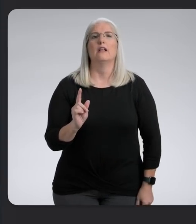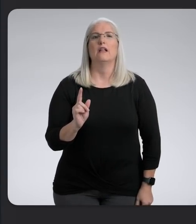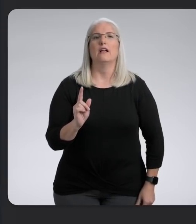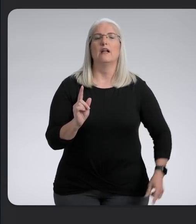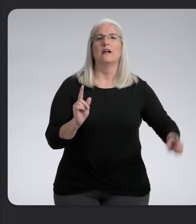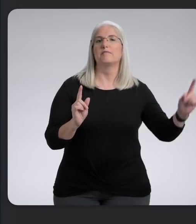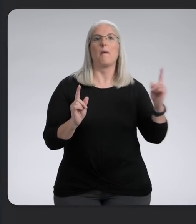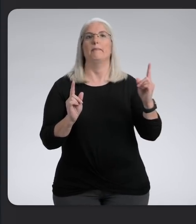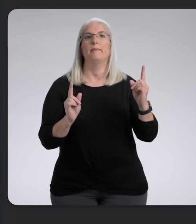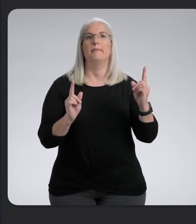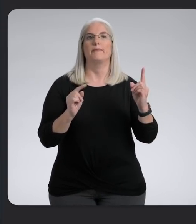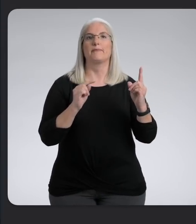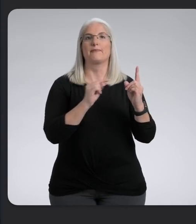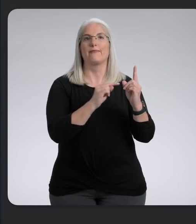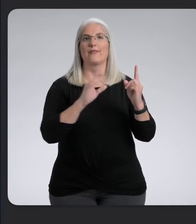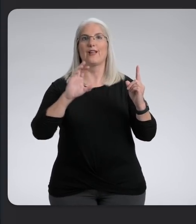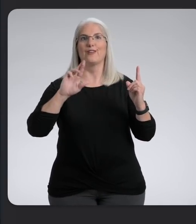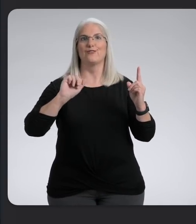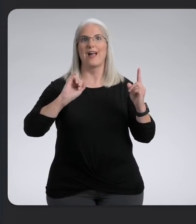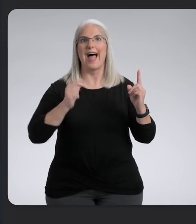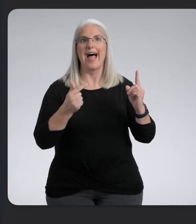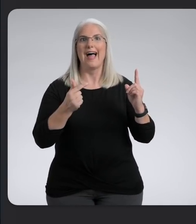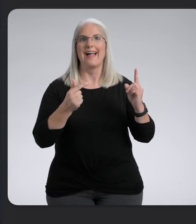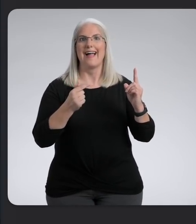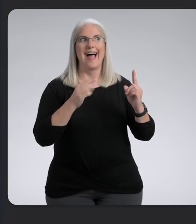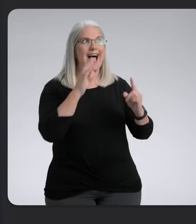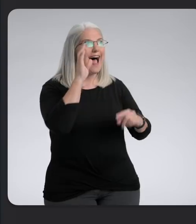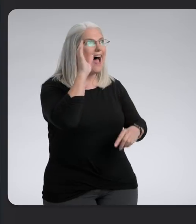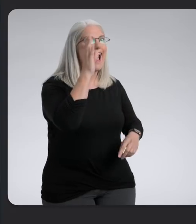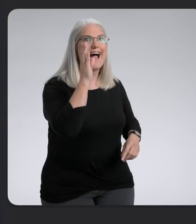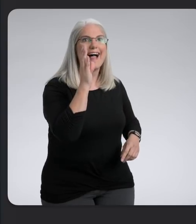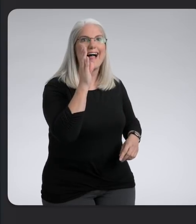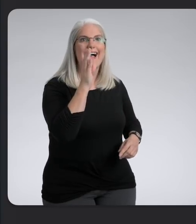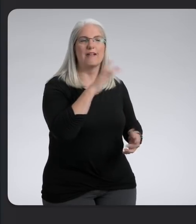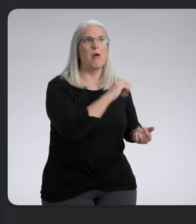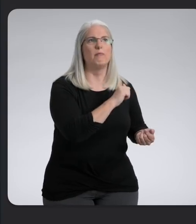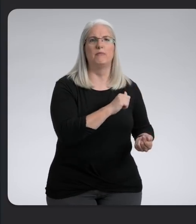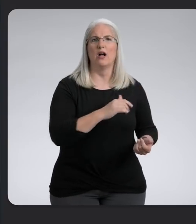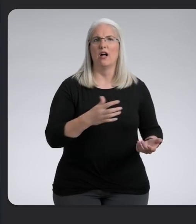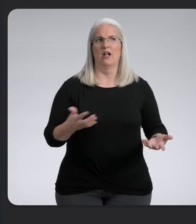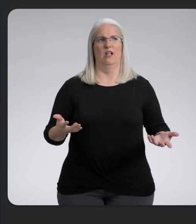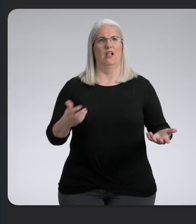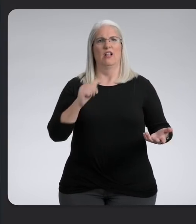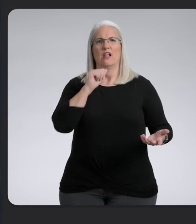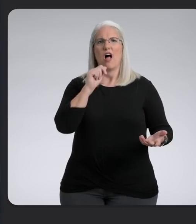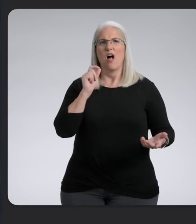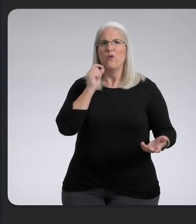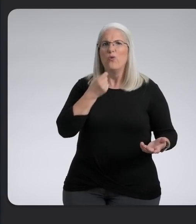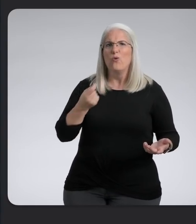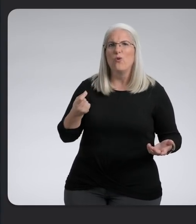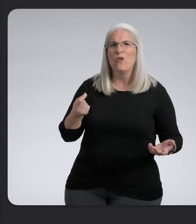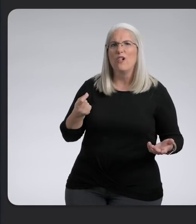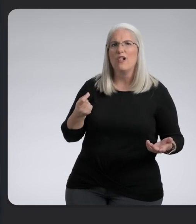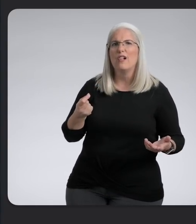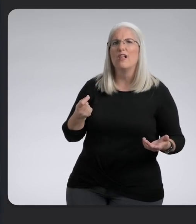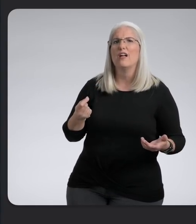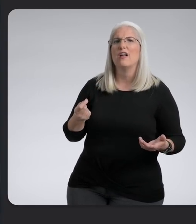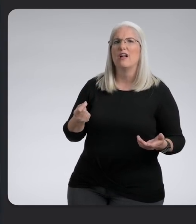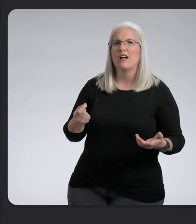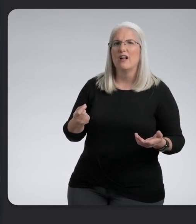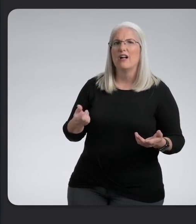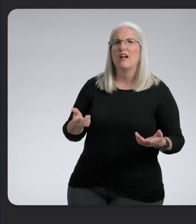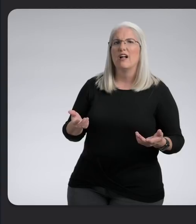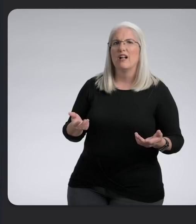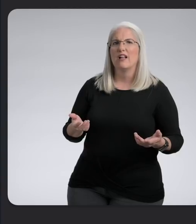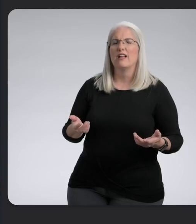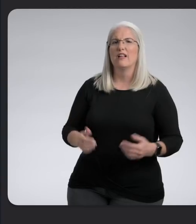She meets Craig Federighi. Hi. But we don't see him. We just hear his voice. Not cool, not cool,